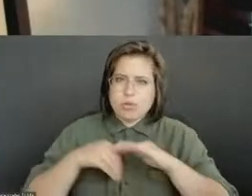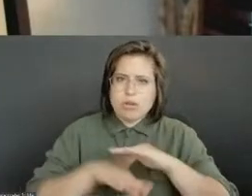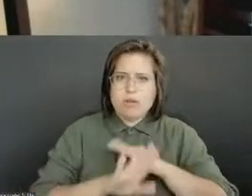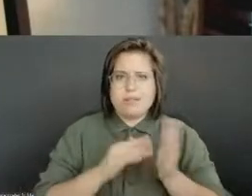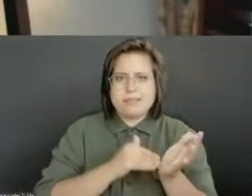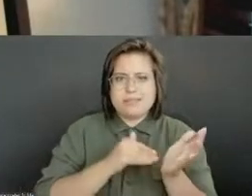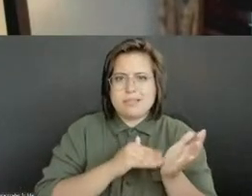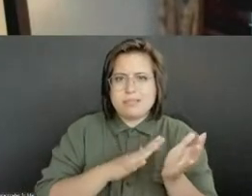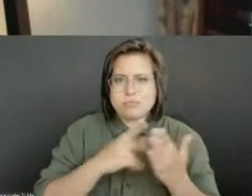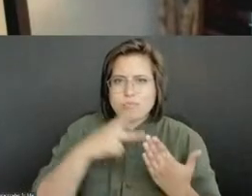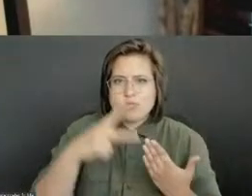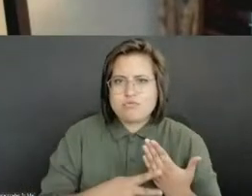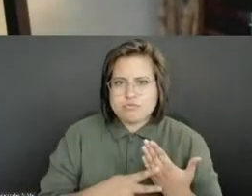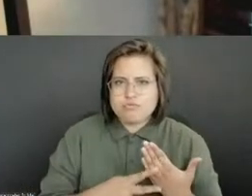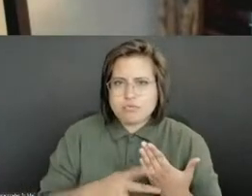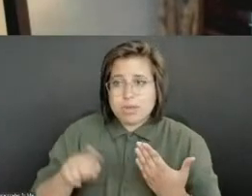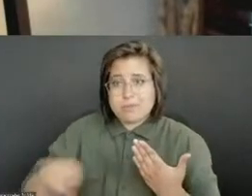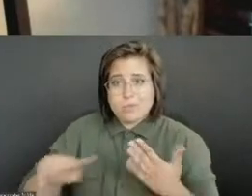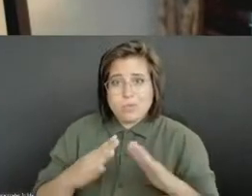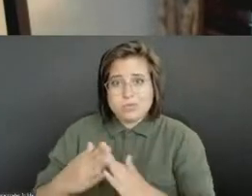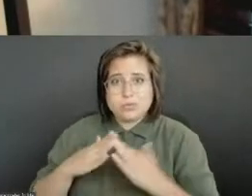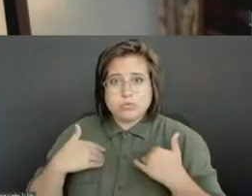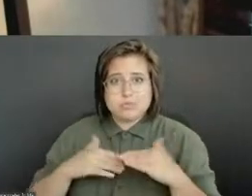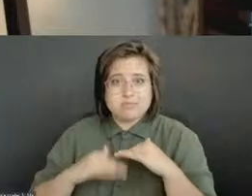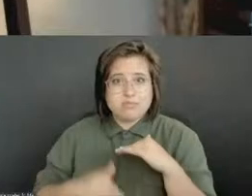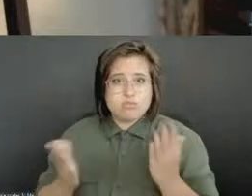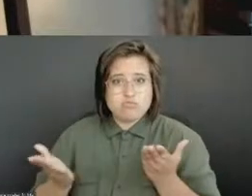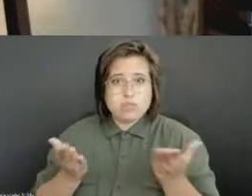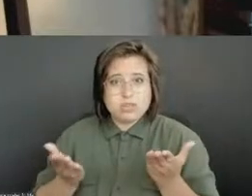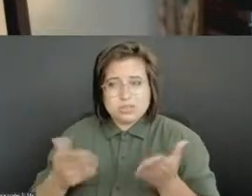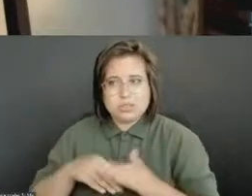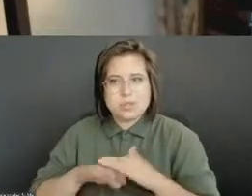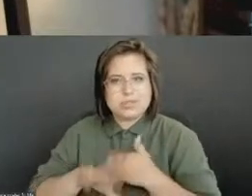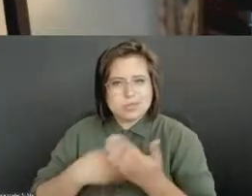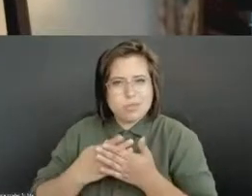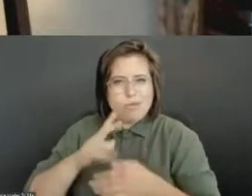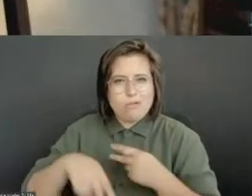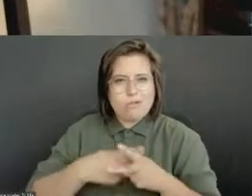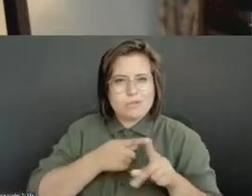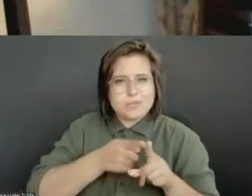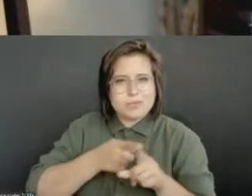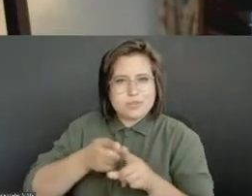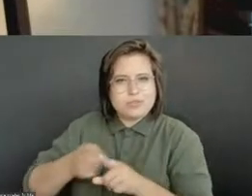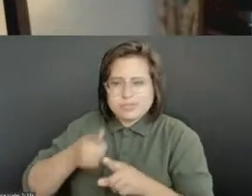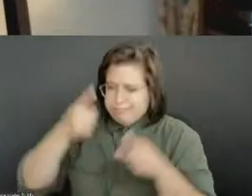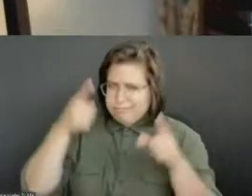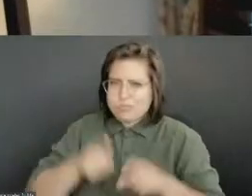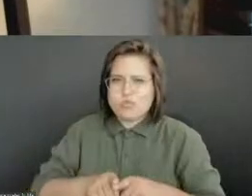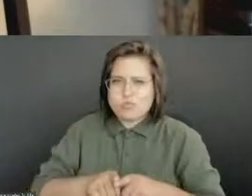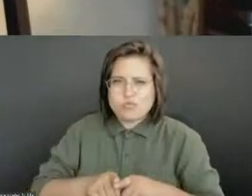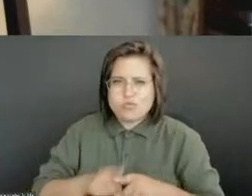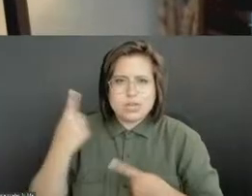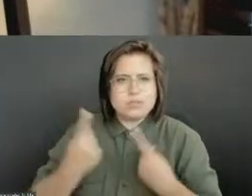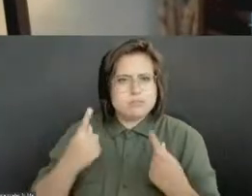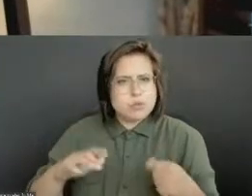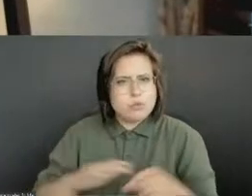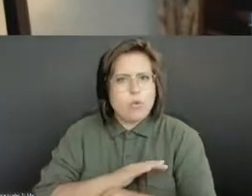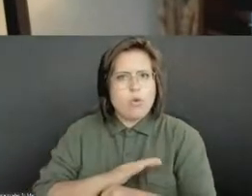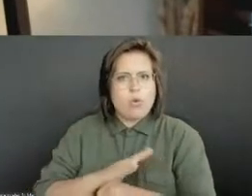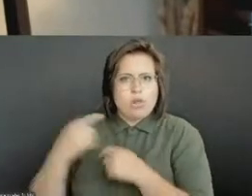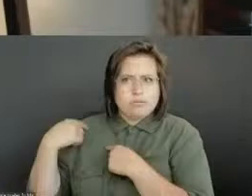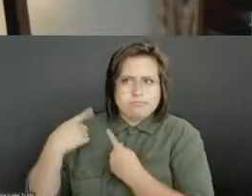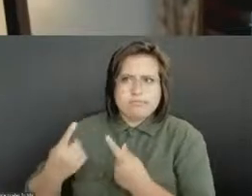underrepresented individuals have access to all specialties. We completely agree, and thinking about the entire pipeline, both